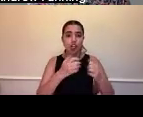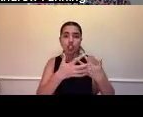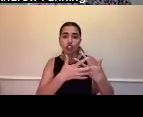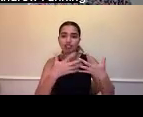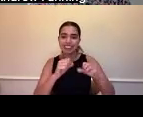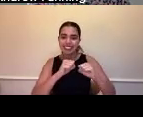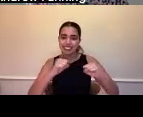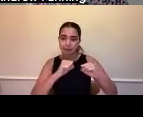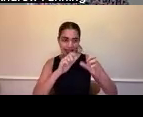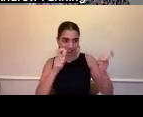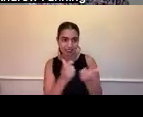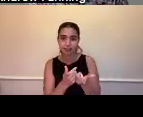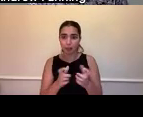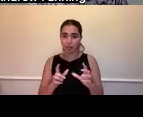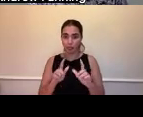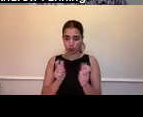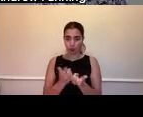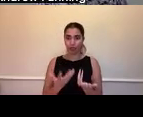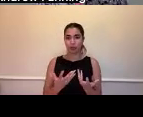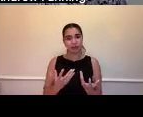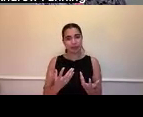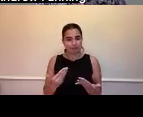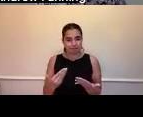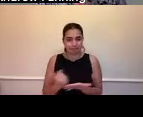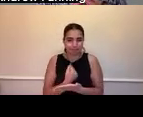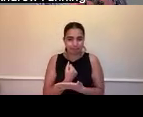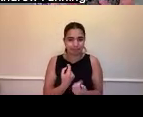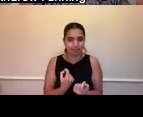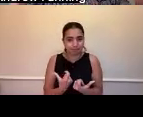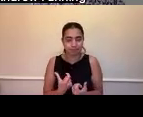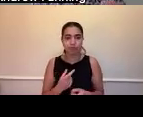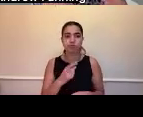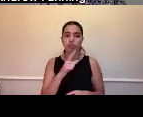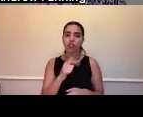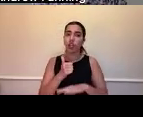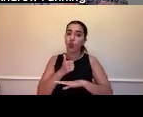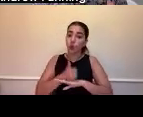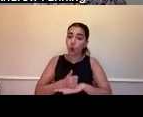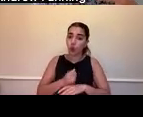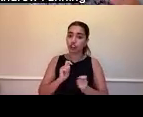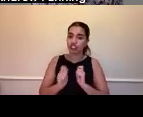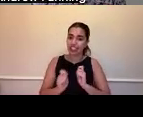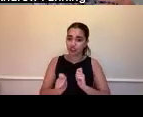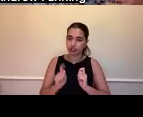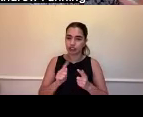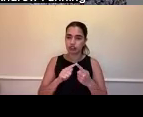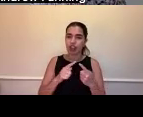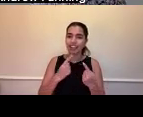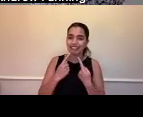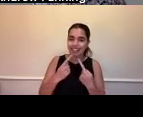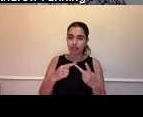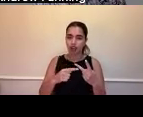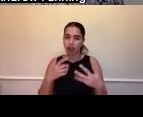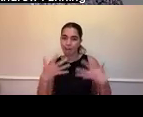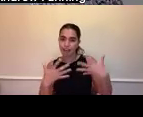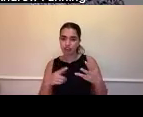What I'd like to present is very quickly three core changes that we made kind of under the hood in terms of the data, the metrics, and the